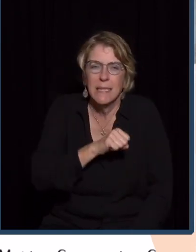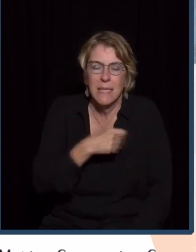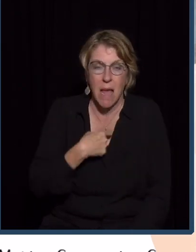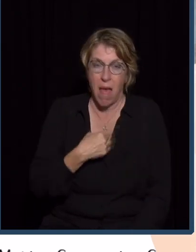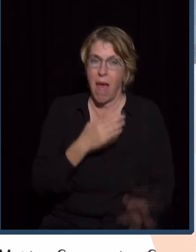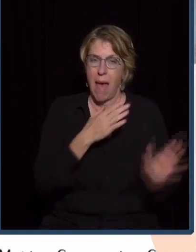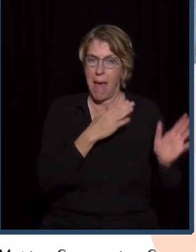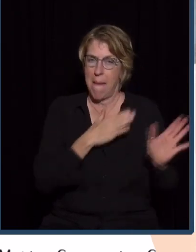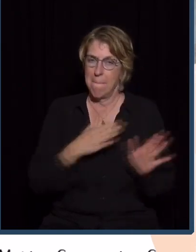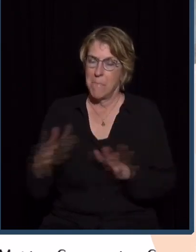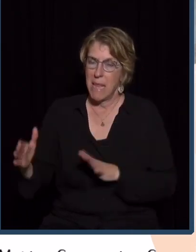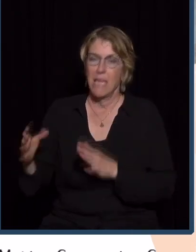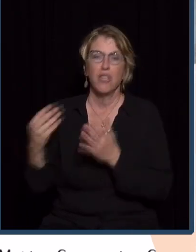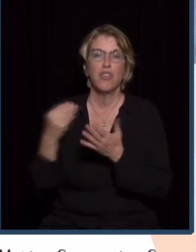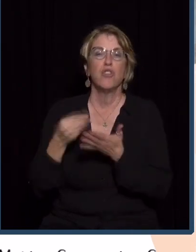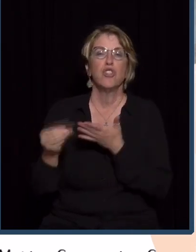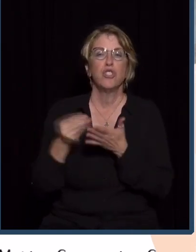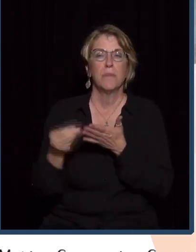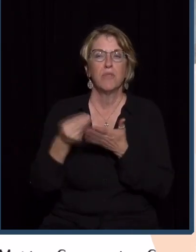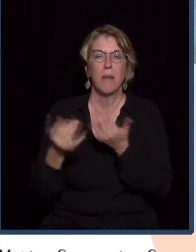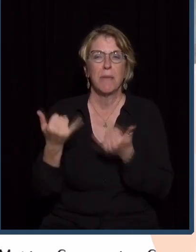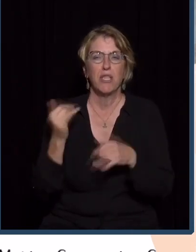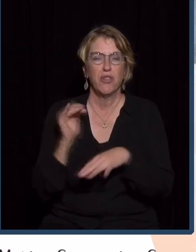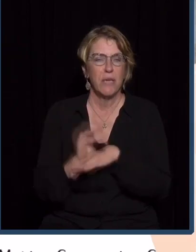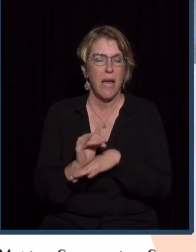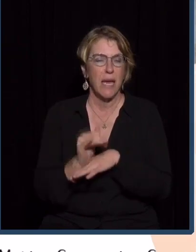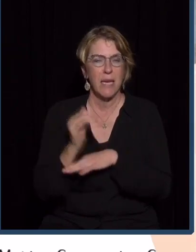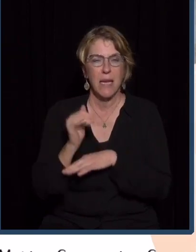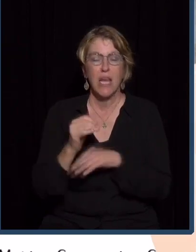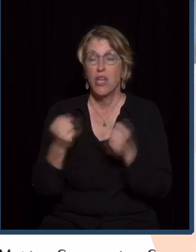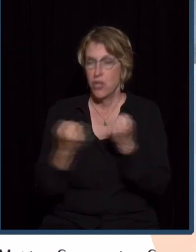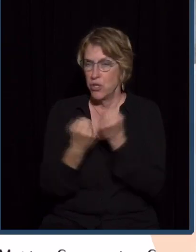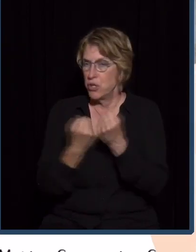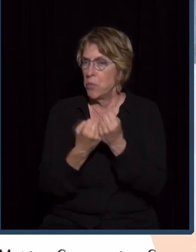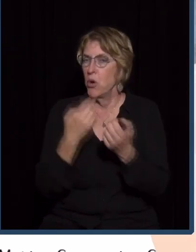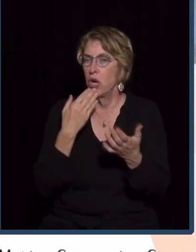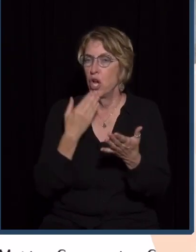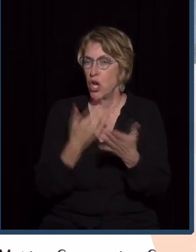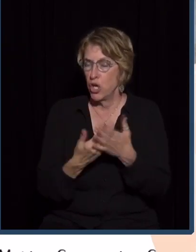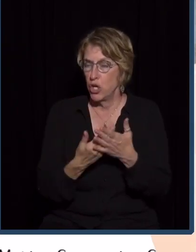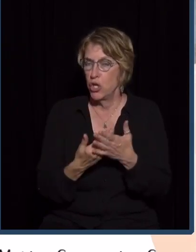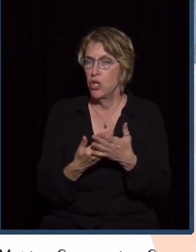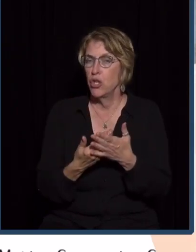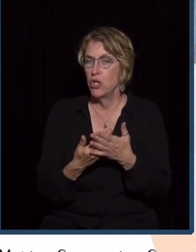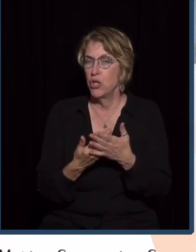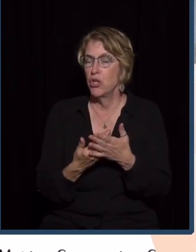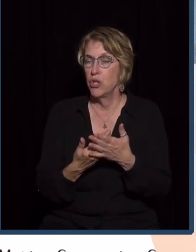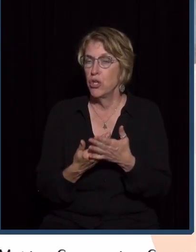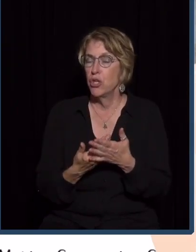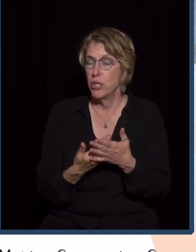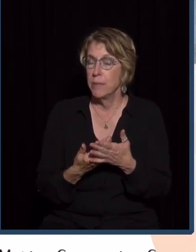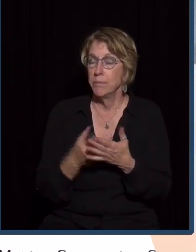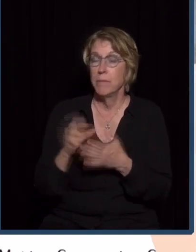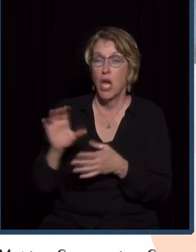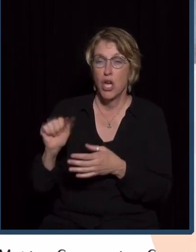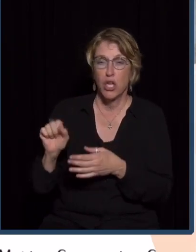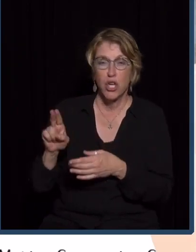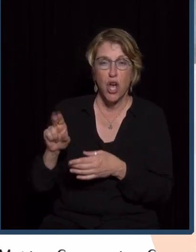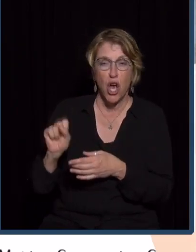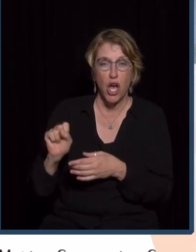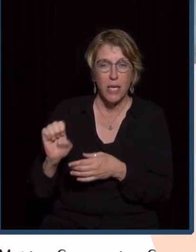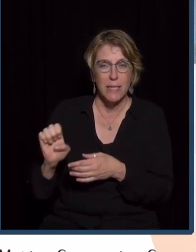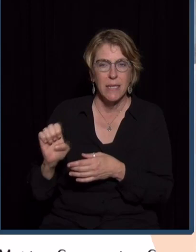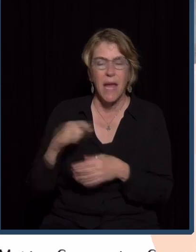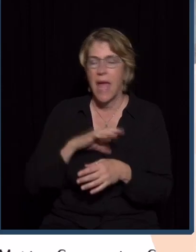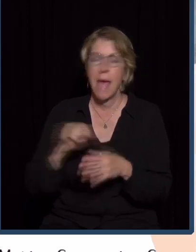to do a little shopping tonight, because why not support a good cause and get your shopping done early this year? So